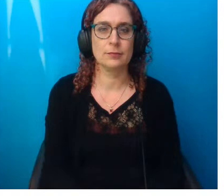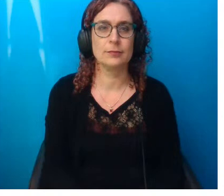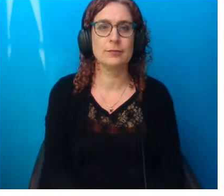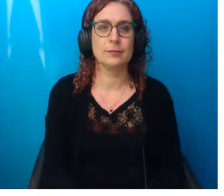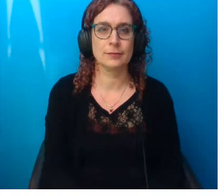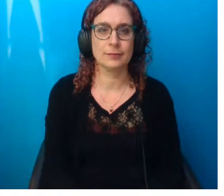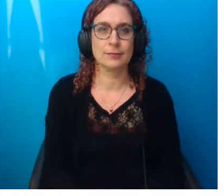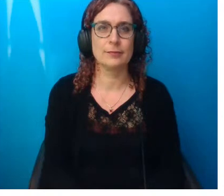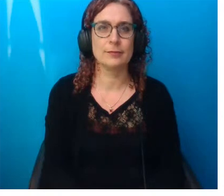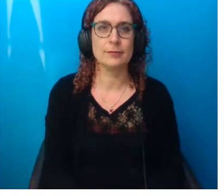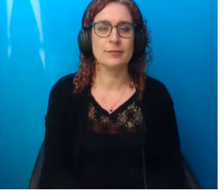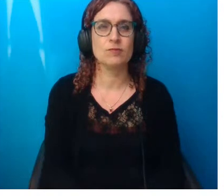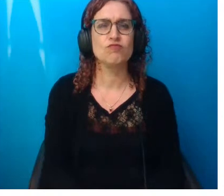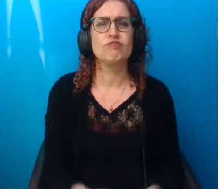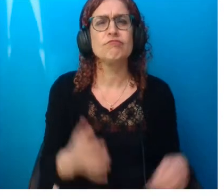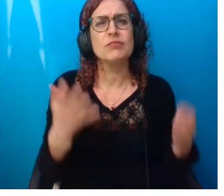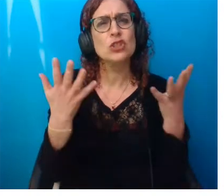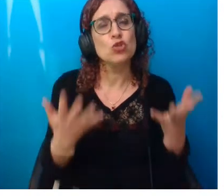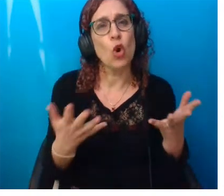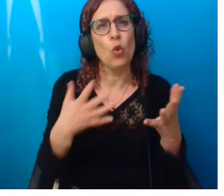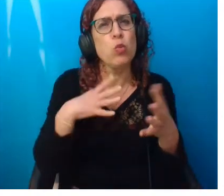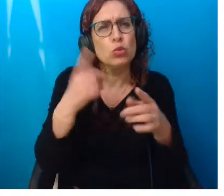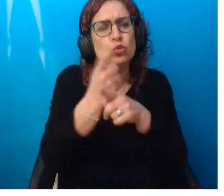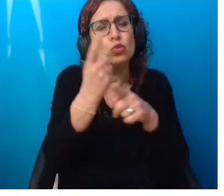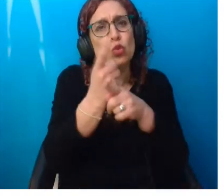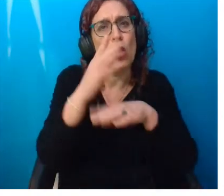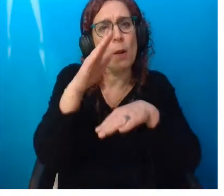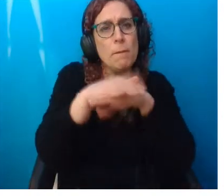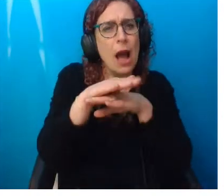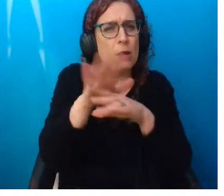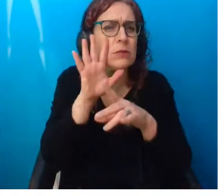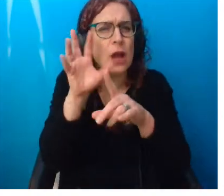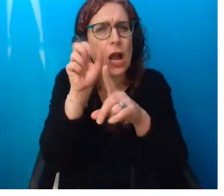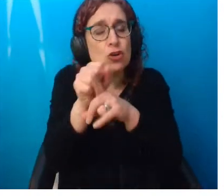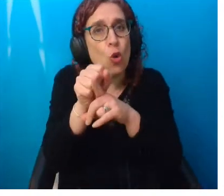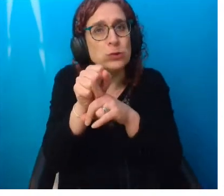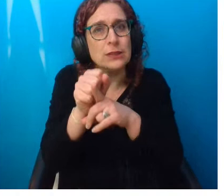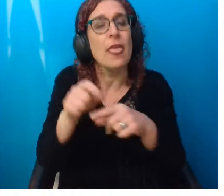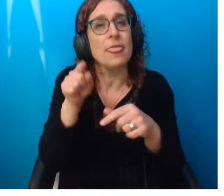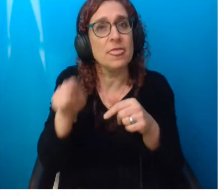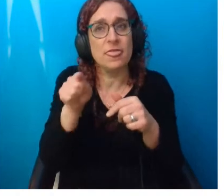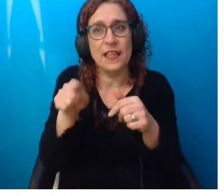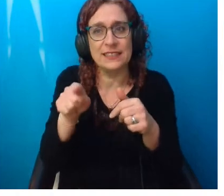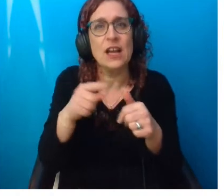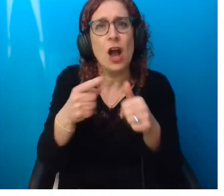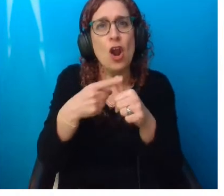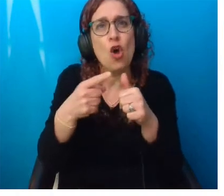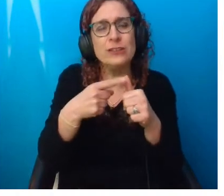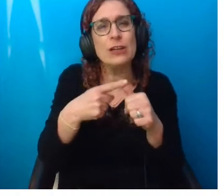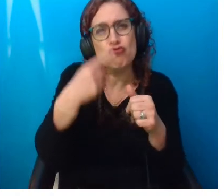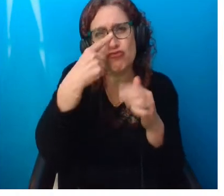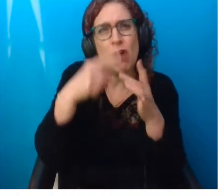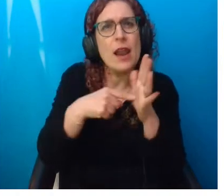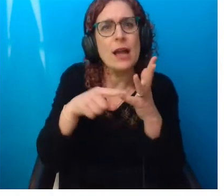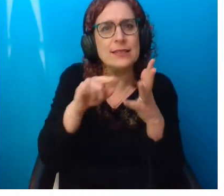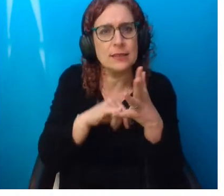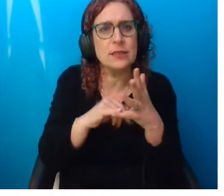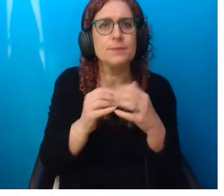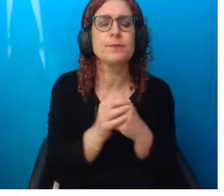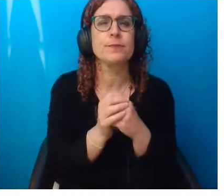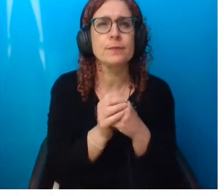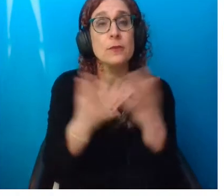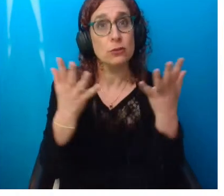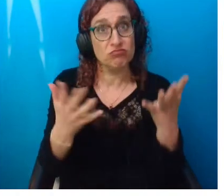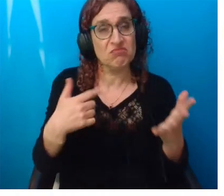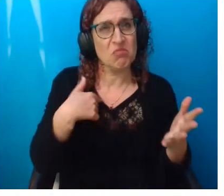So let's talk about diagnosis of allergic rhinitis and allergic rhinoconjunctivitis. So we've already gone through the